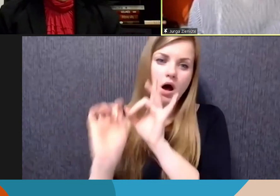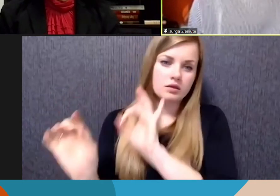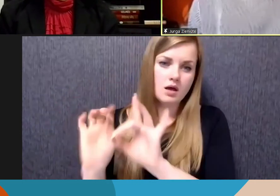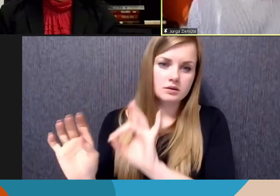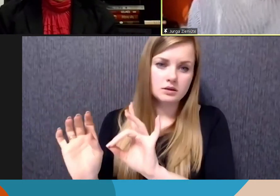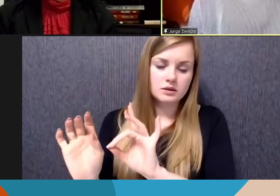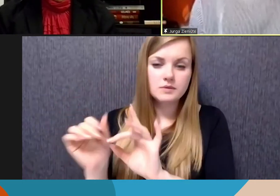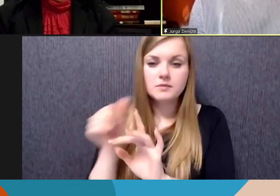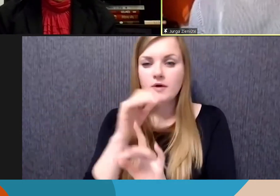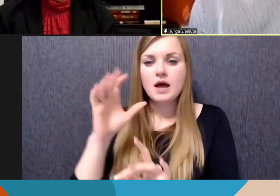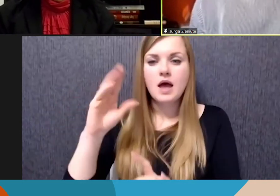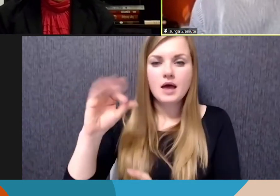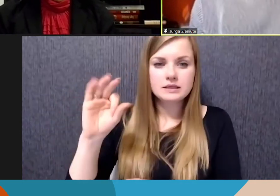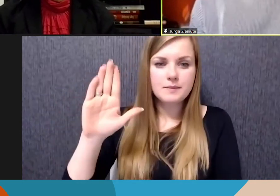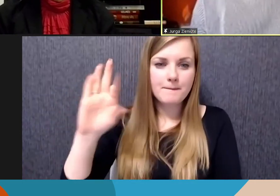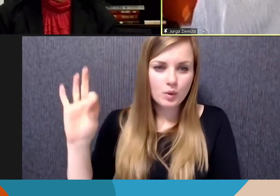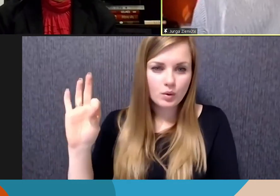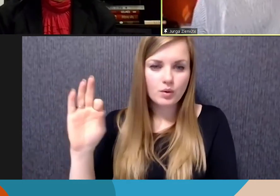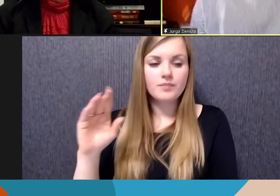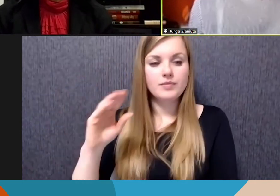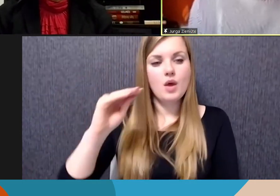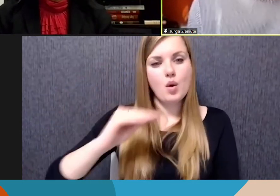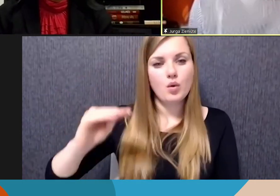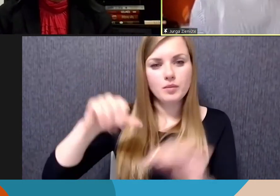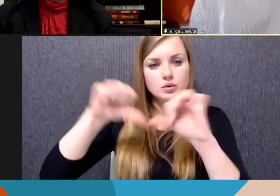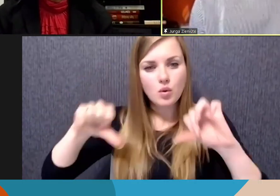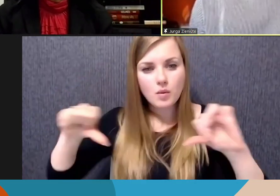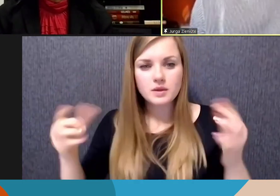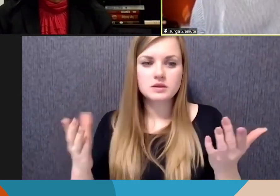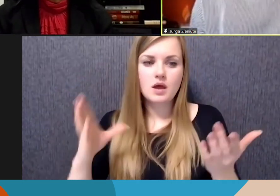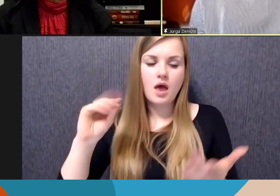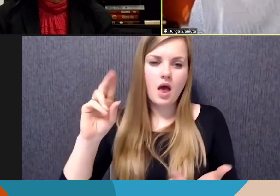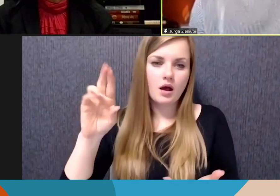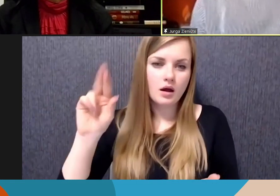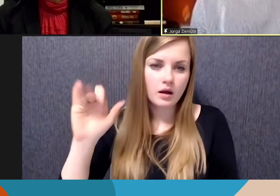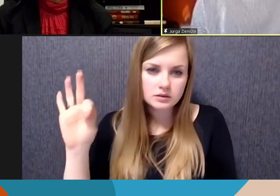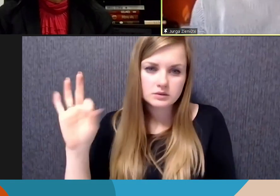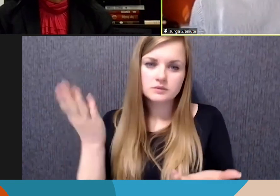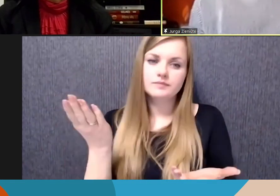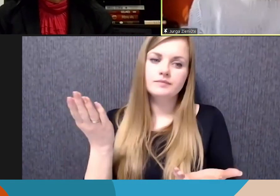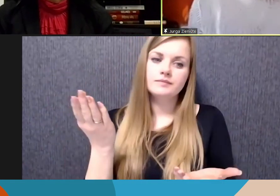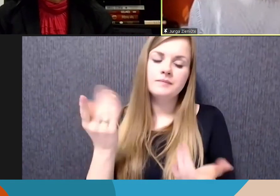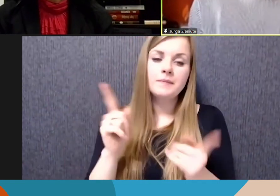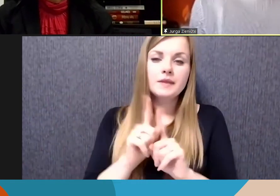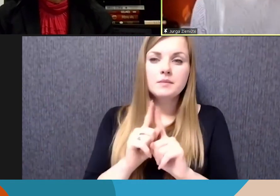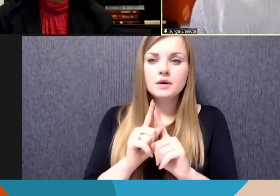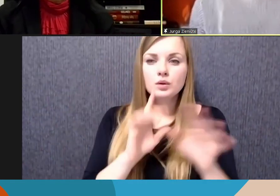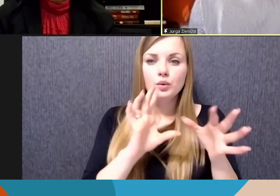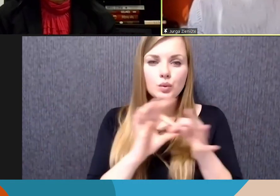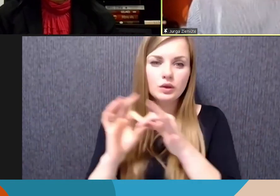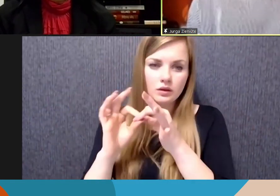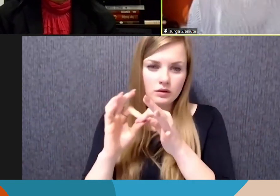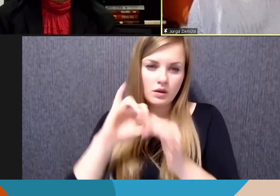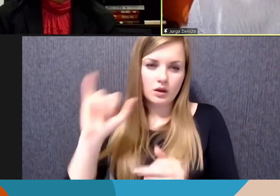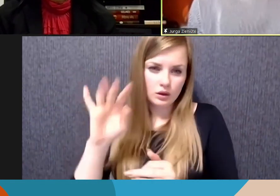The reports of the international organizations such as OSCE, ECHR,